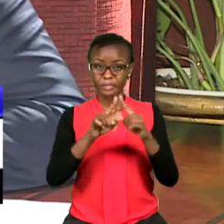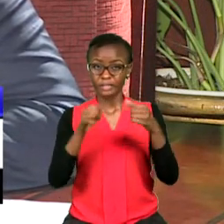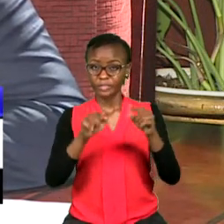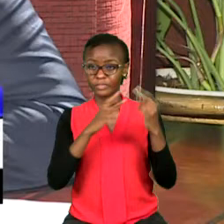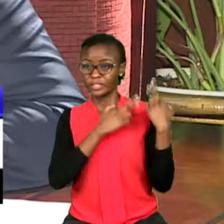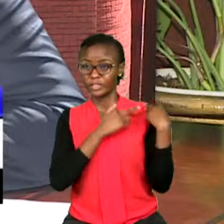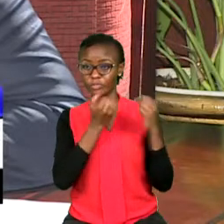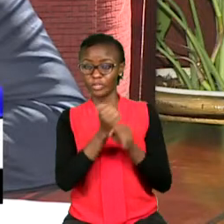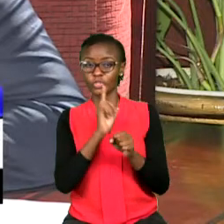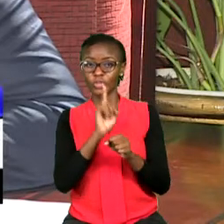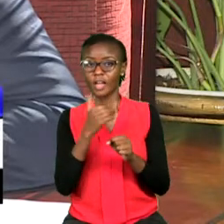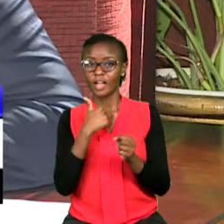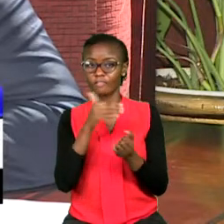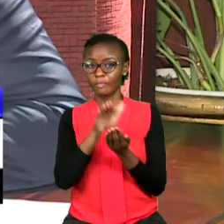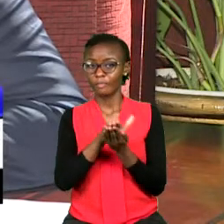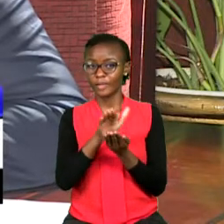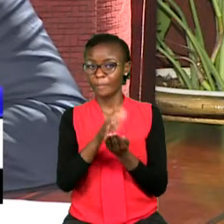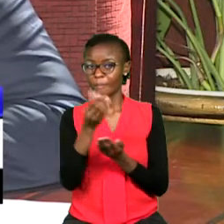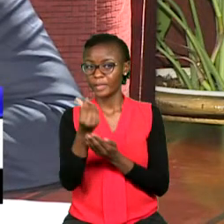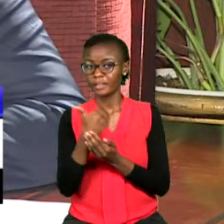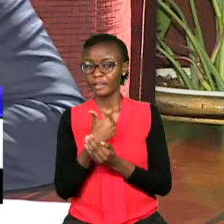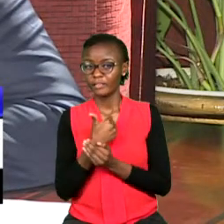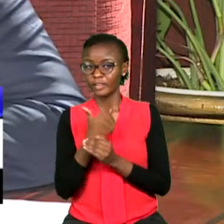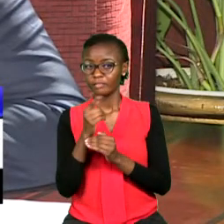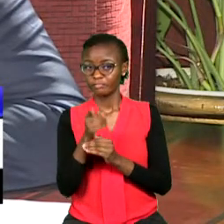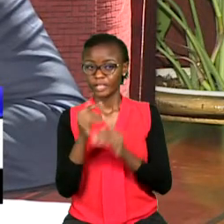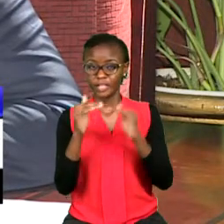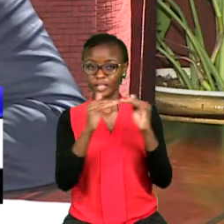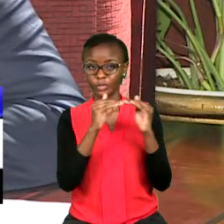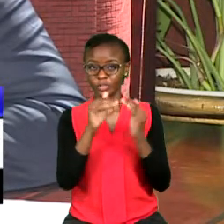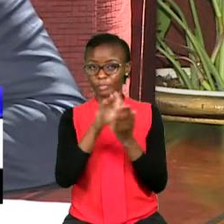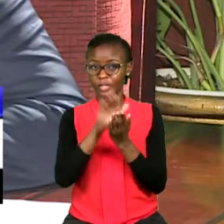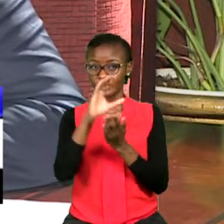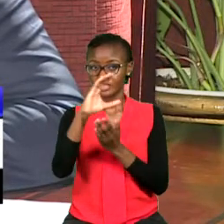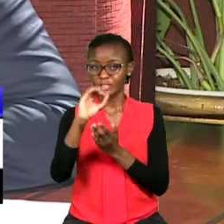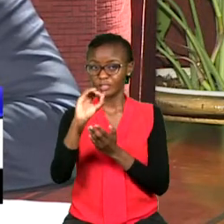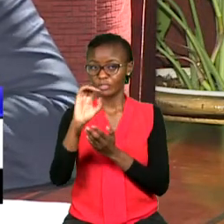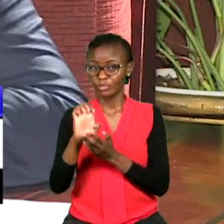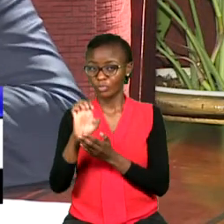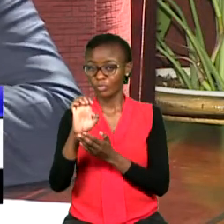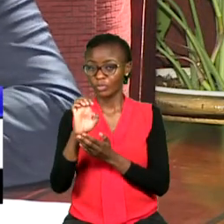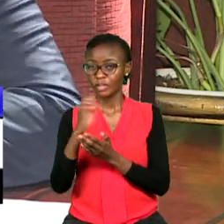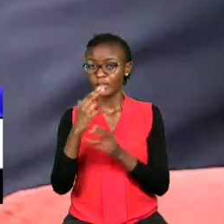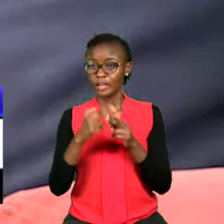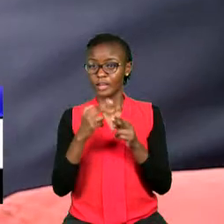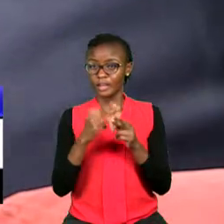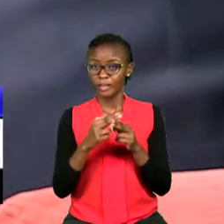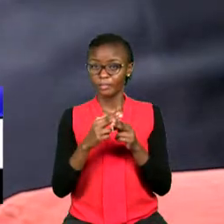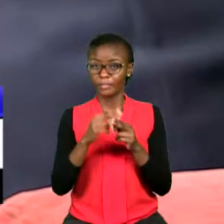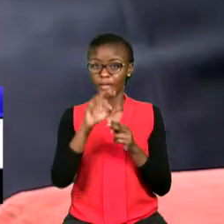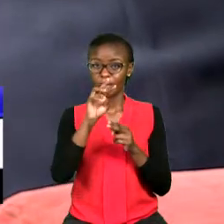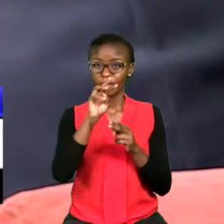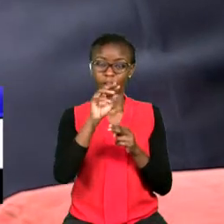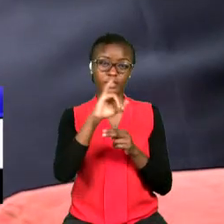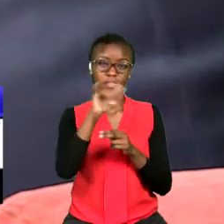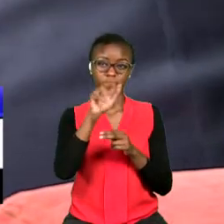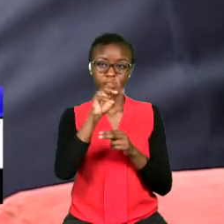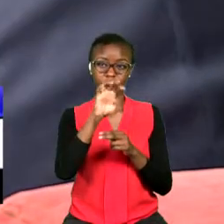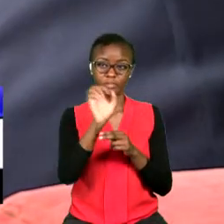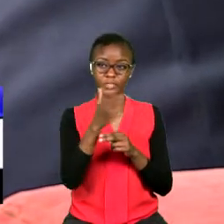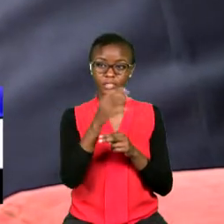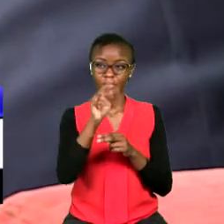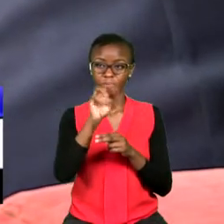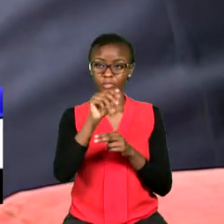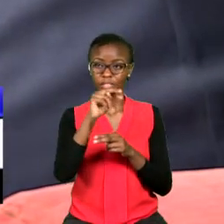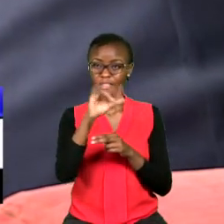in the bank. Our CEO this week is Equity Group Managing Director and CEO Dr. James Mwangi. Dr. Mwangi, thank you for creating time. Thank you